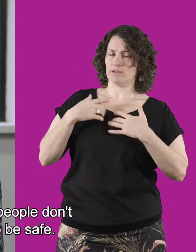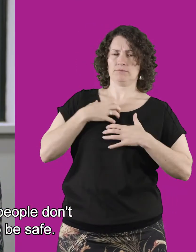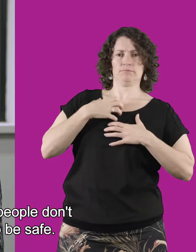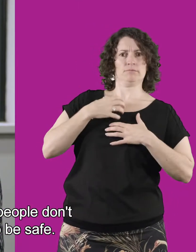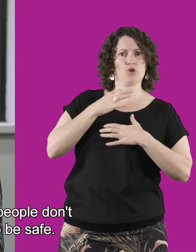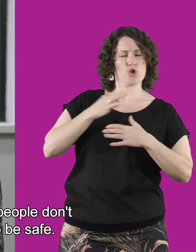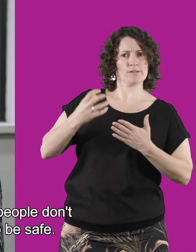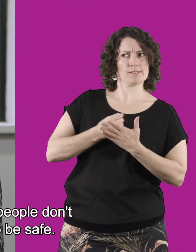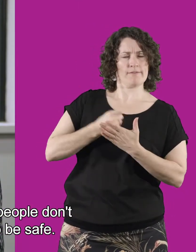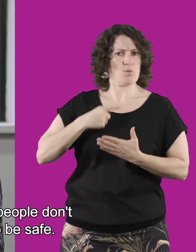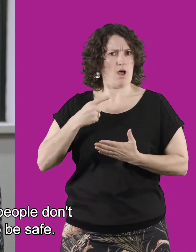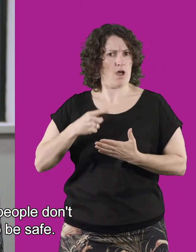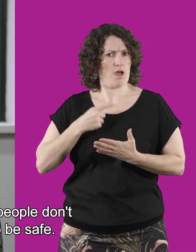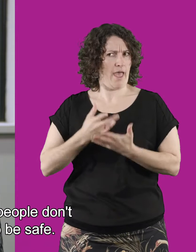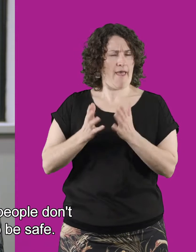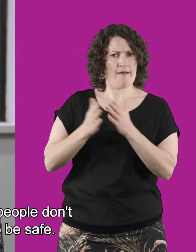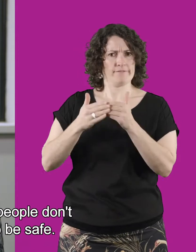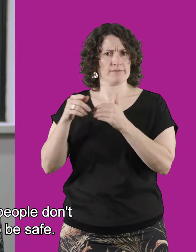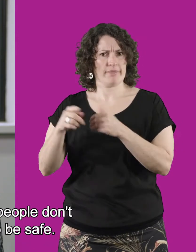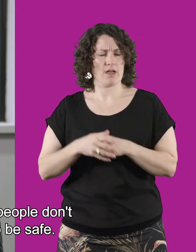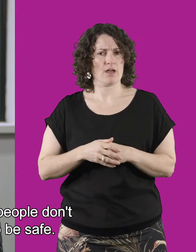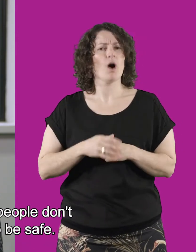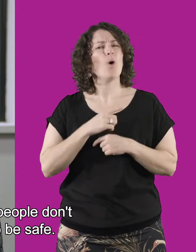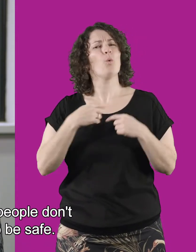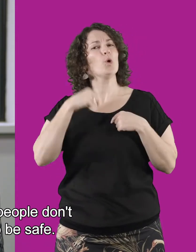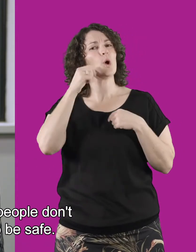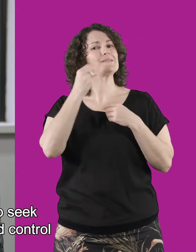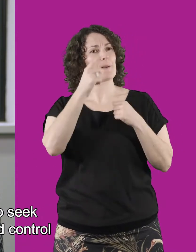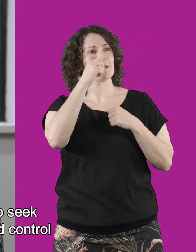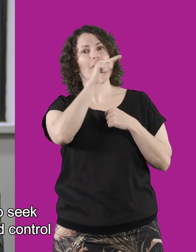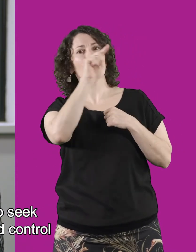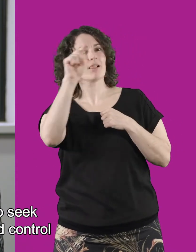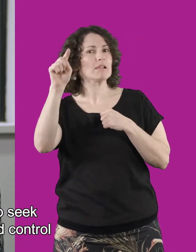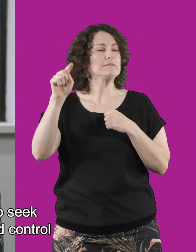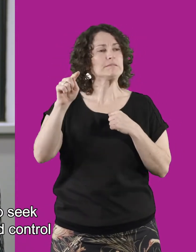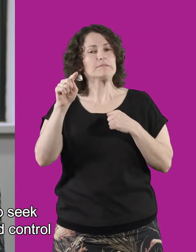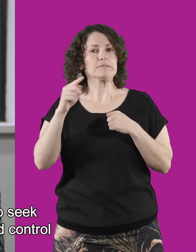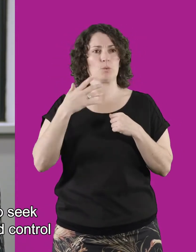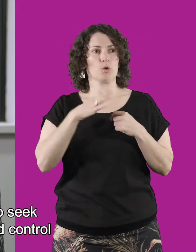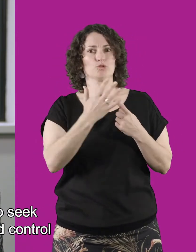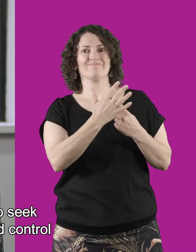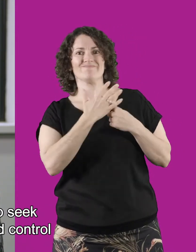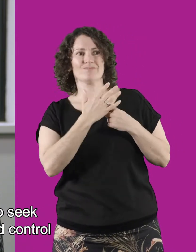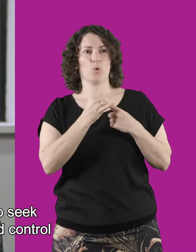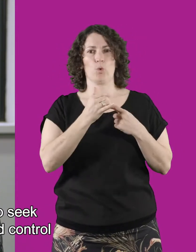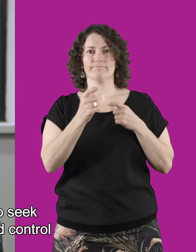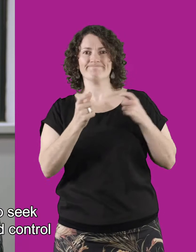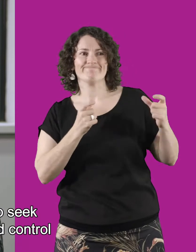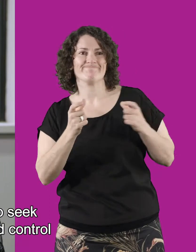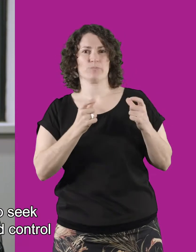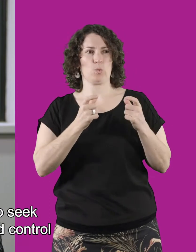We know that some people don't respect our right to be safe. Some people do seek